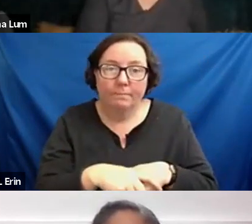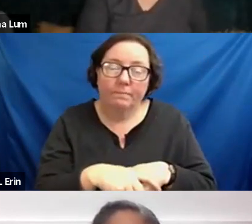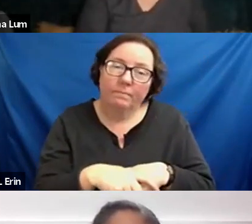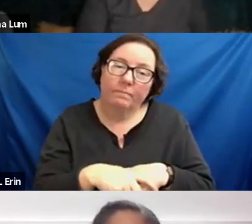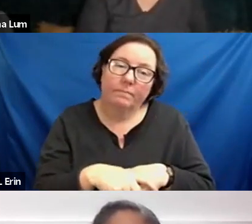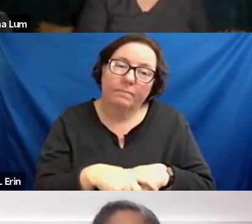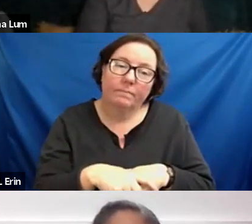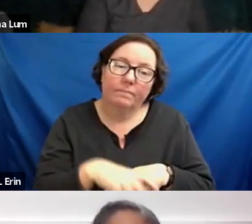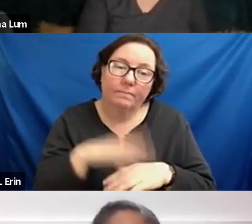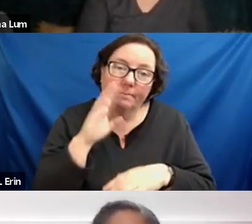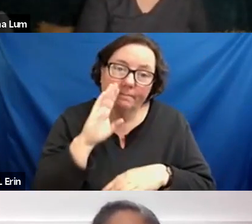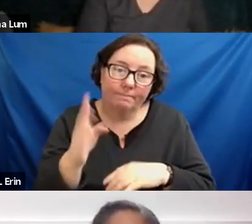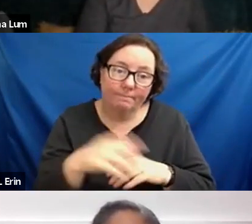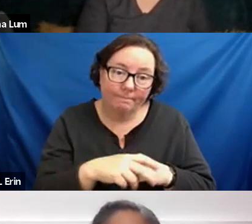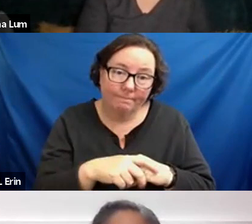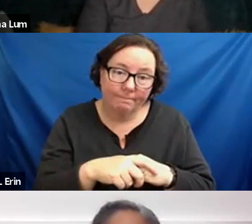Hello?